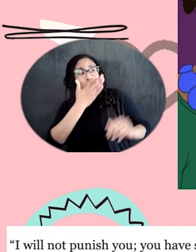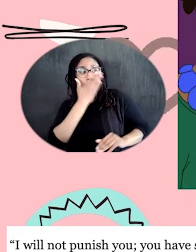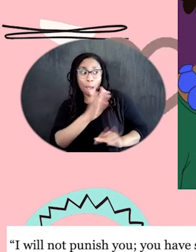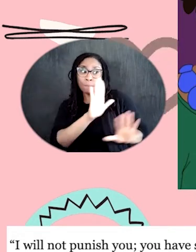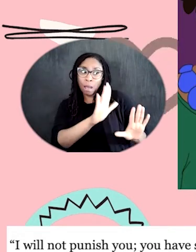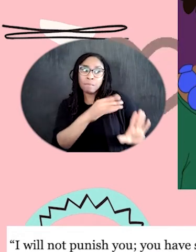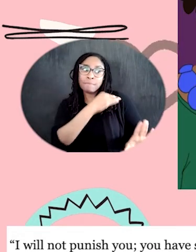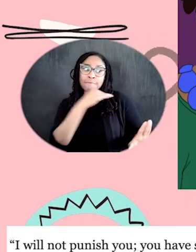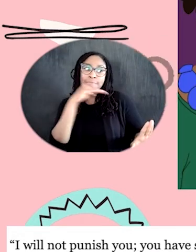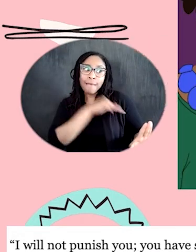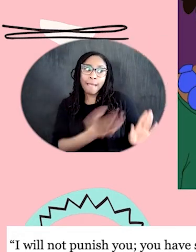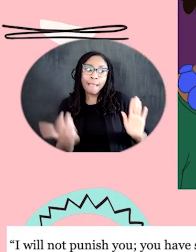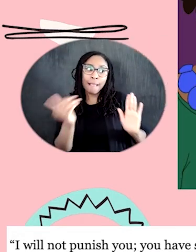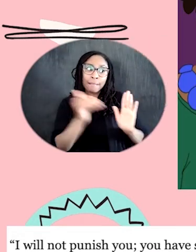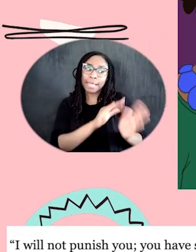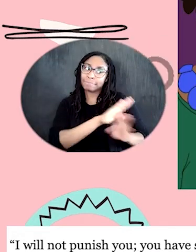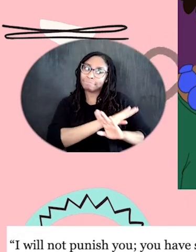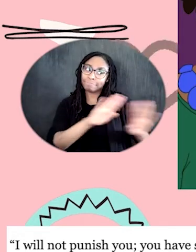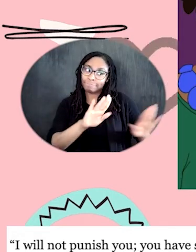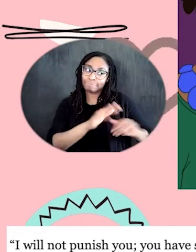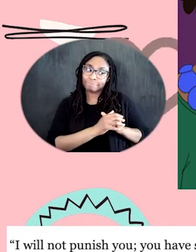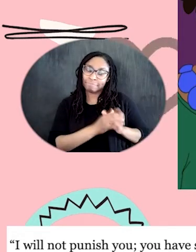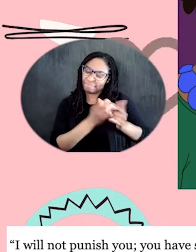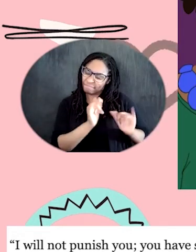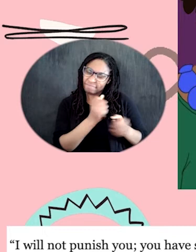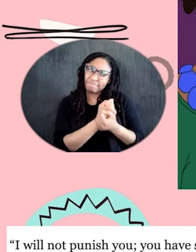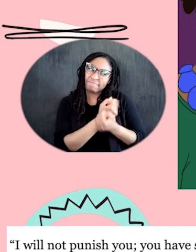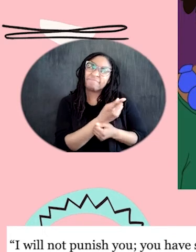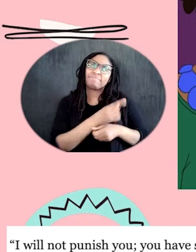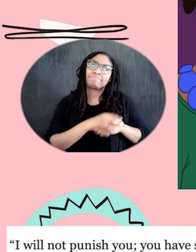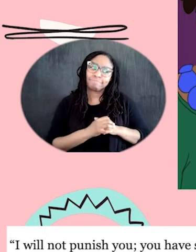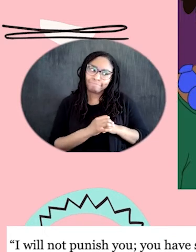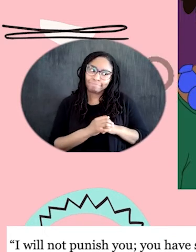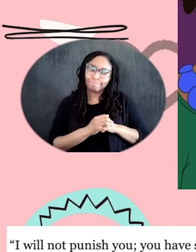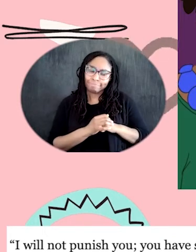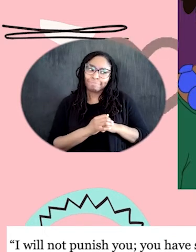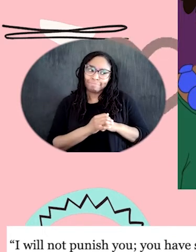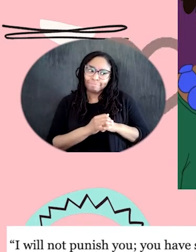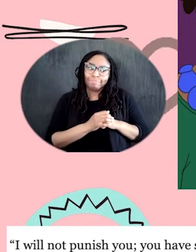again, okay? I love you nonetheless."